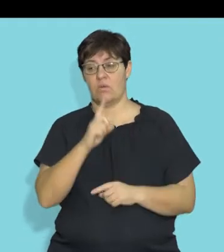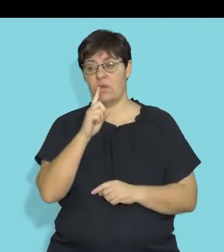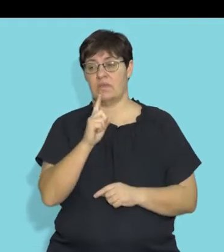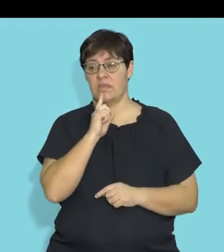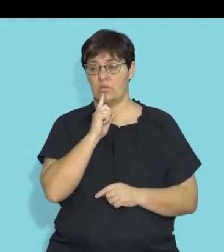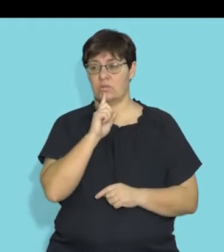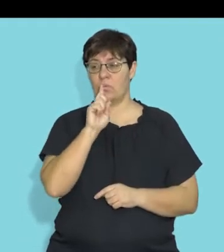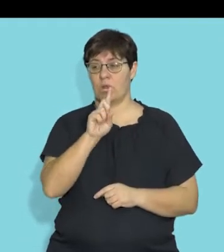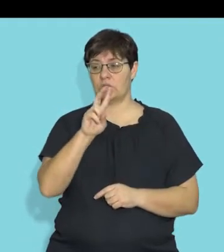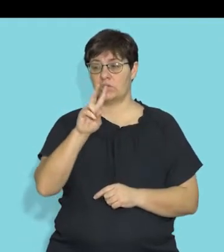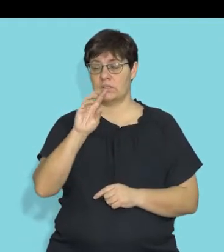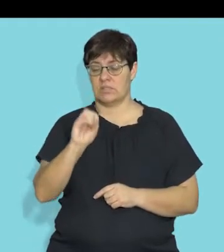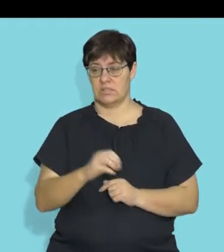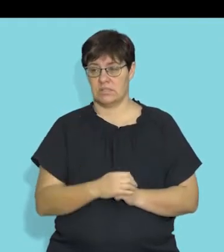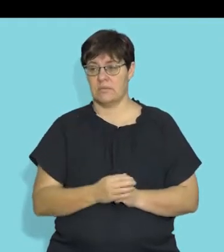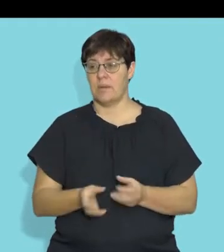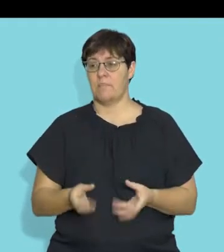1,120 will give you a figure of